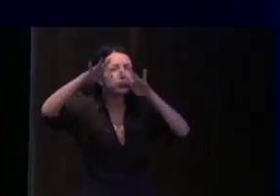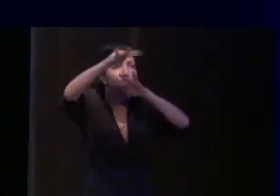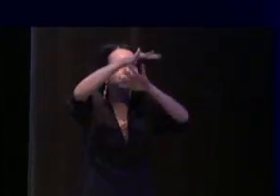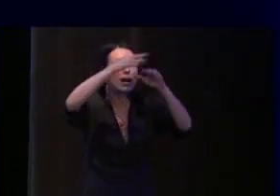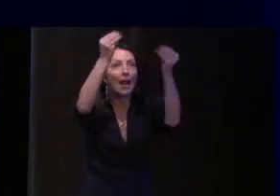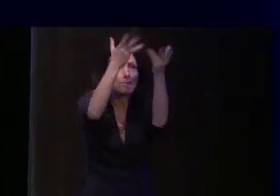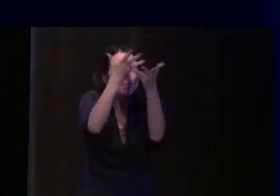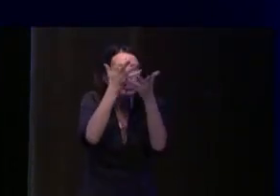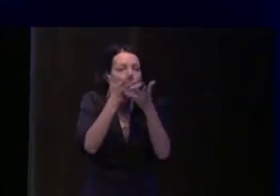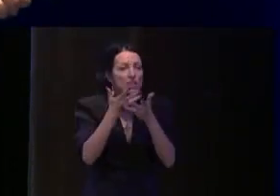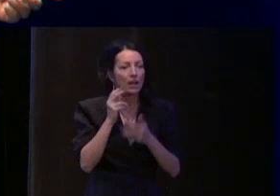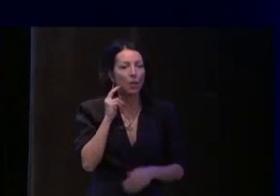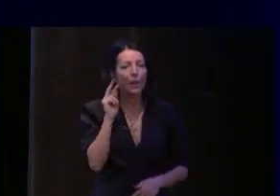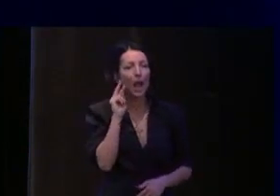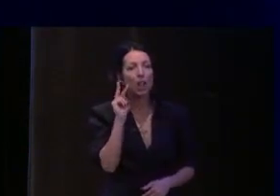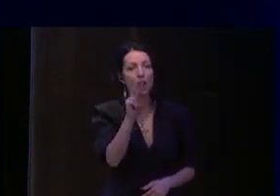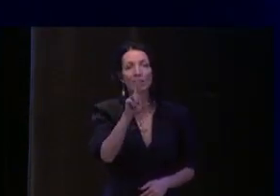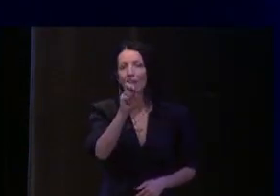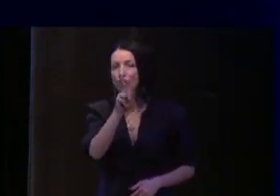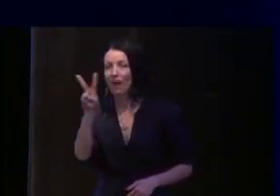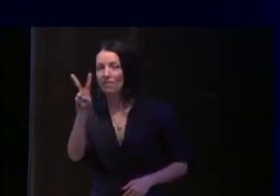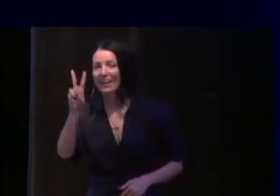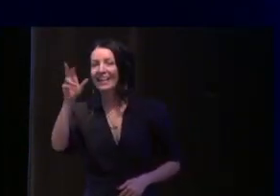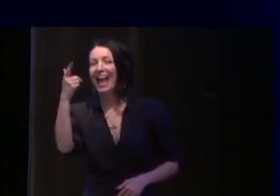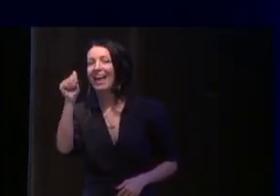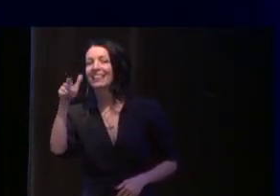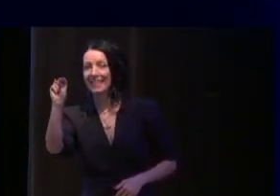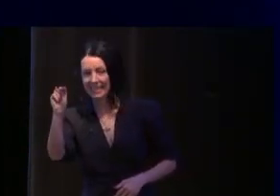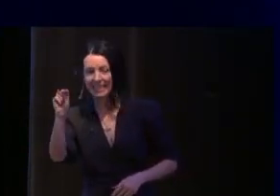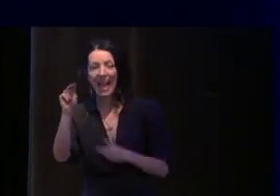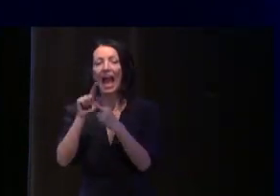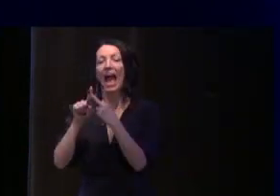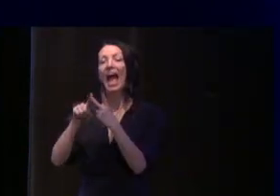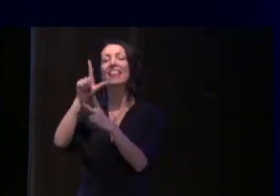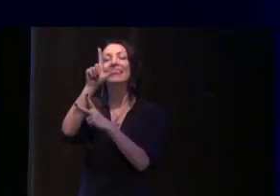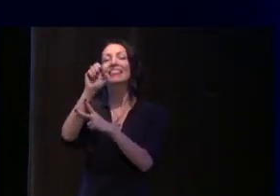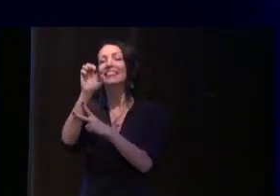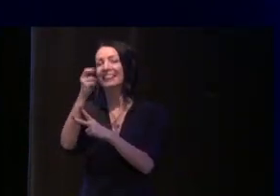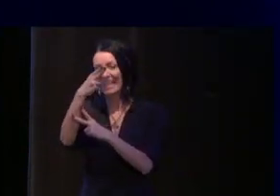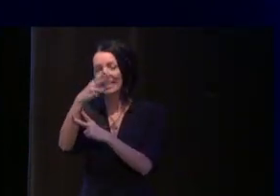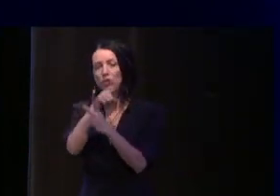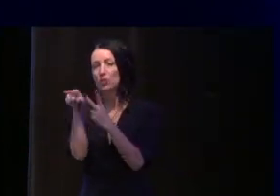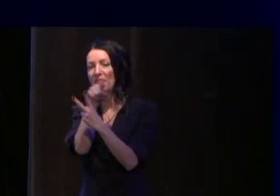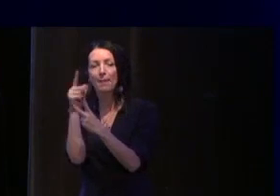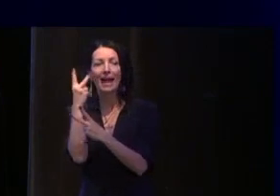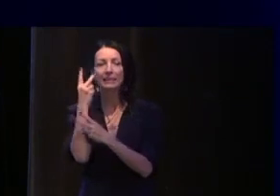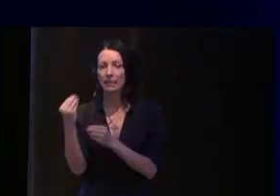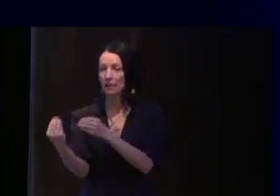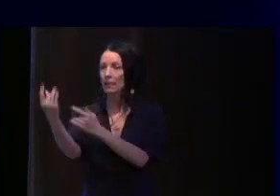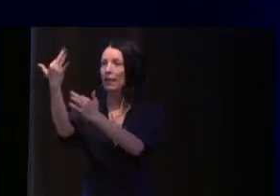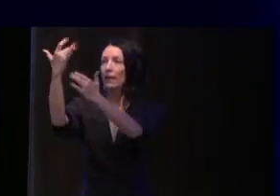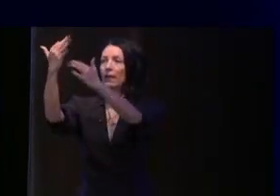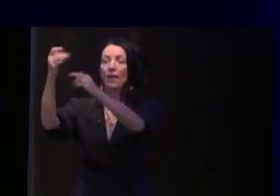of information. And when I looked at Reverend Kathleen and when I looked at Lee, I could see like a fountain of